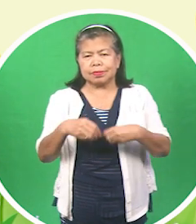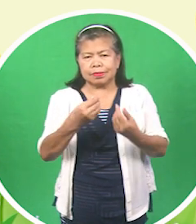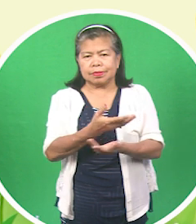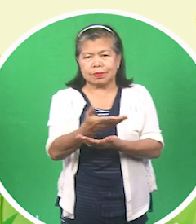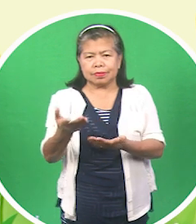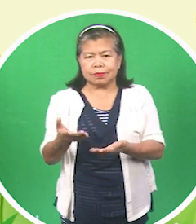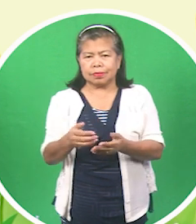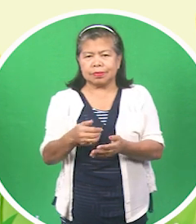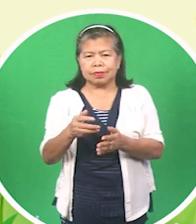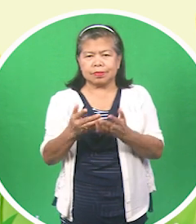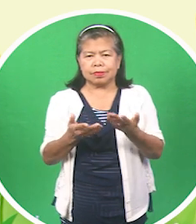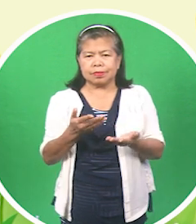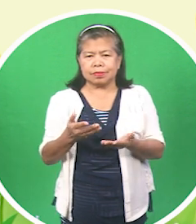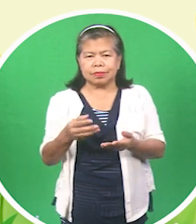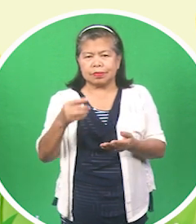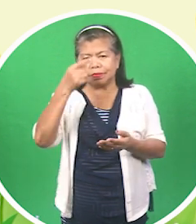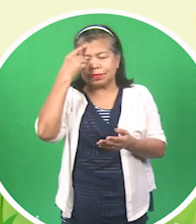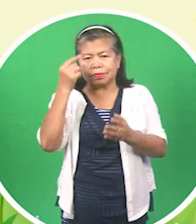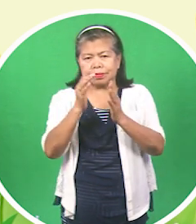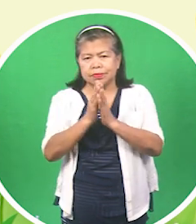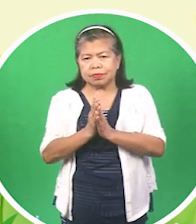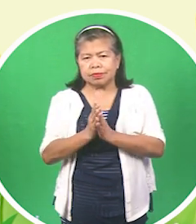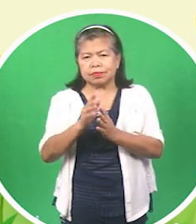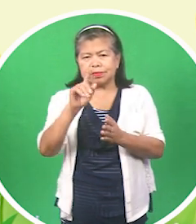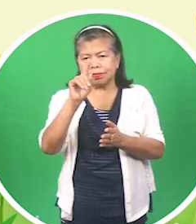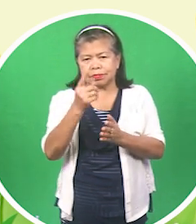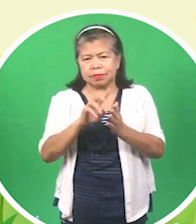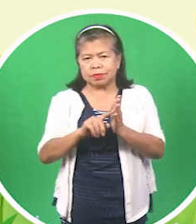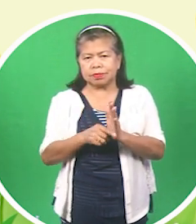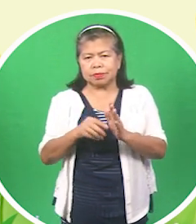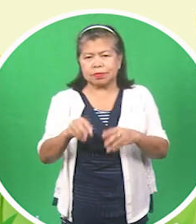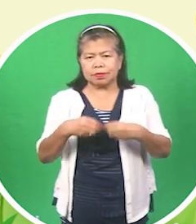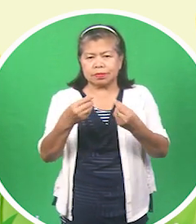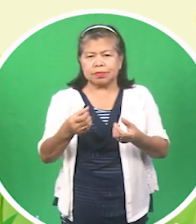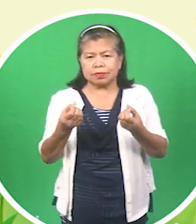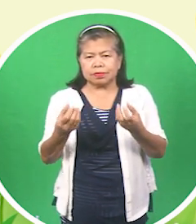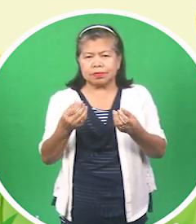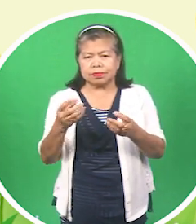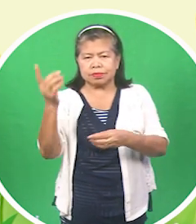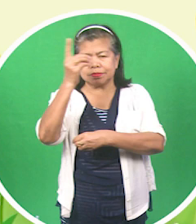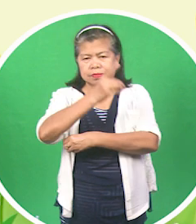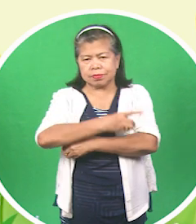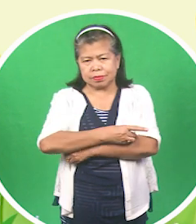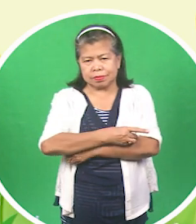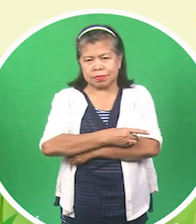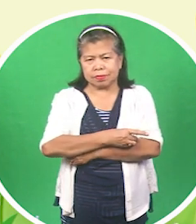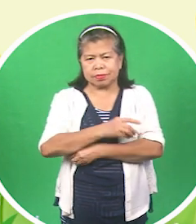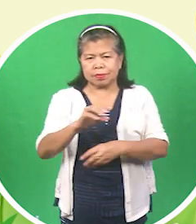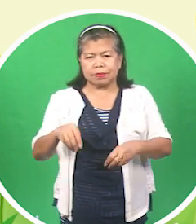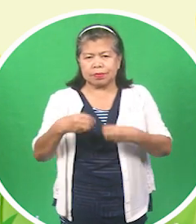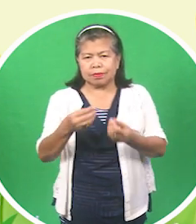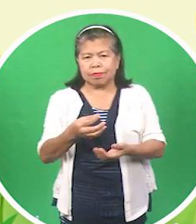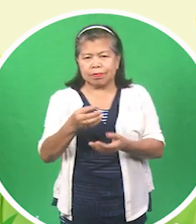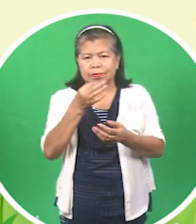and He listens to our prayers. We can pray not only once, but at different times of the day.